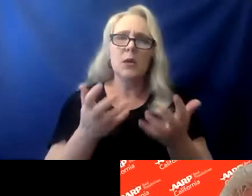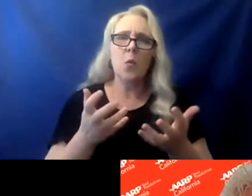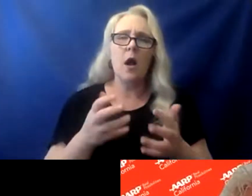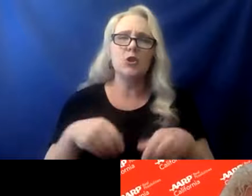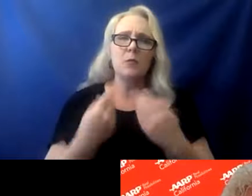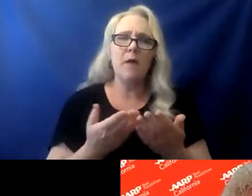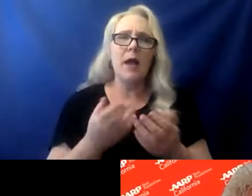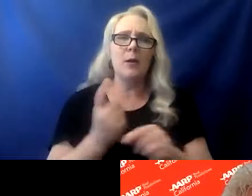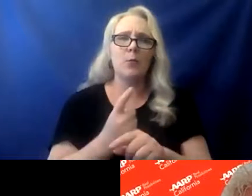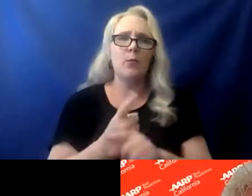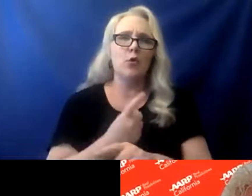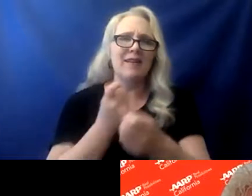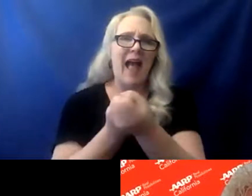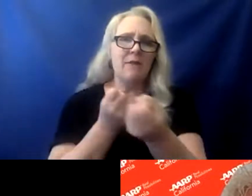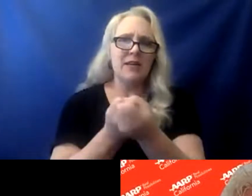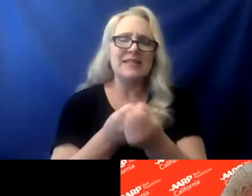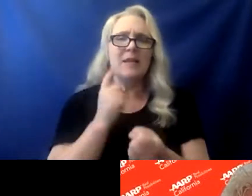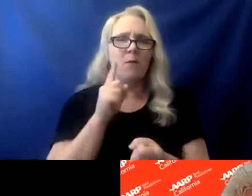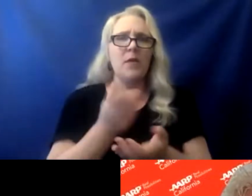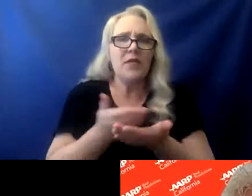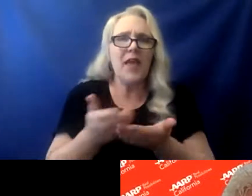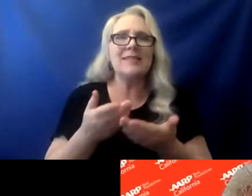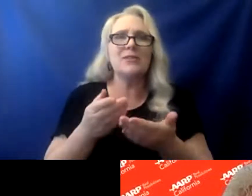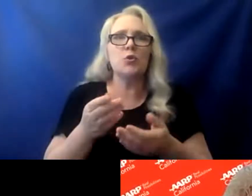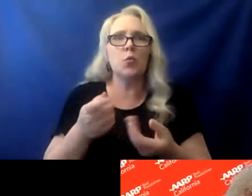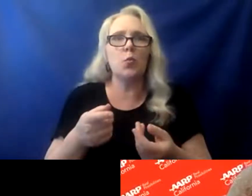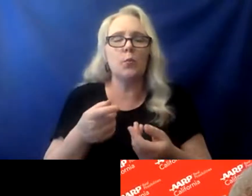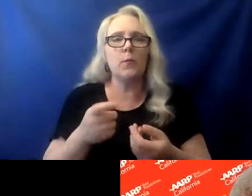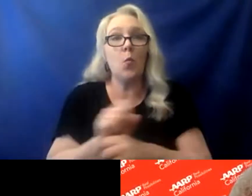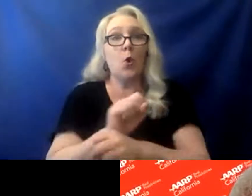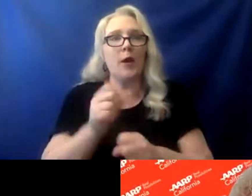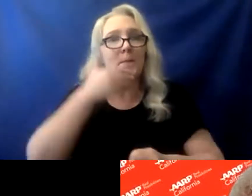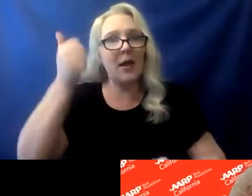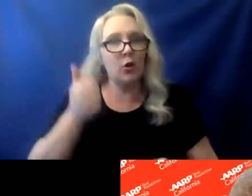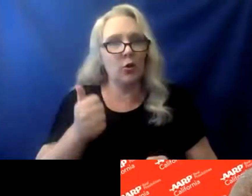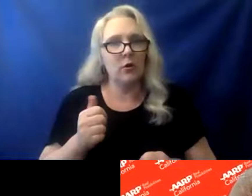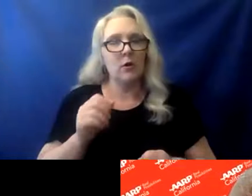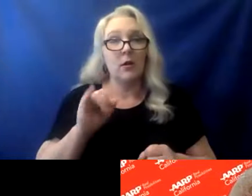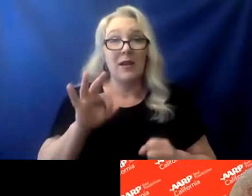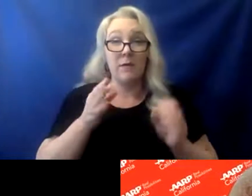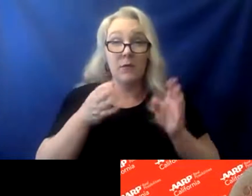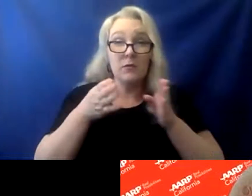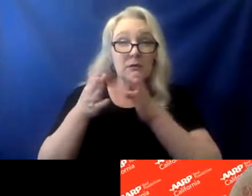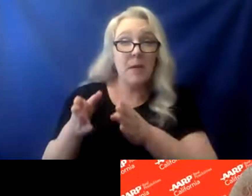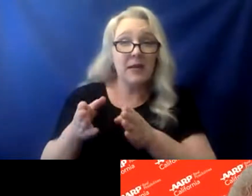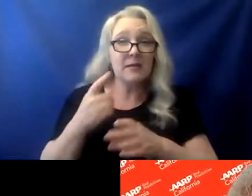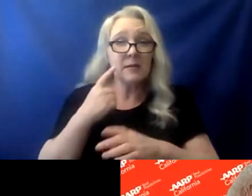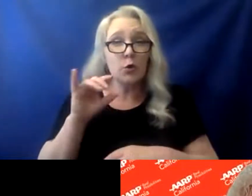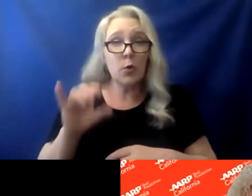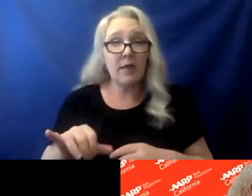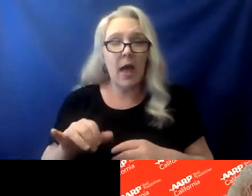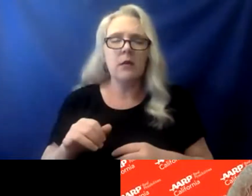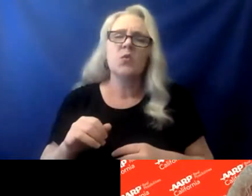advocacy for things to work better. So if there's a mechanism for doing that, I think it would be helpful.